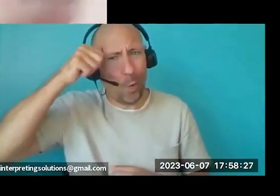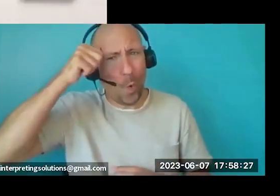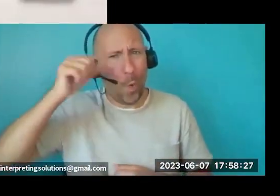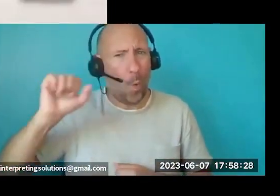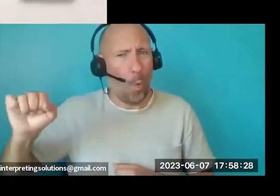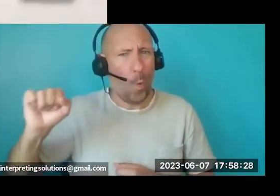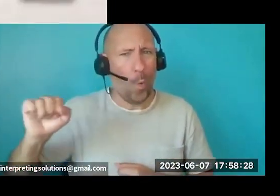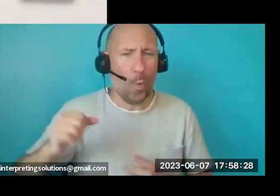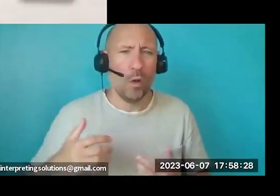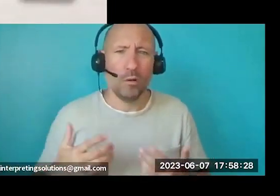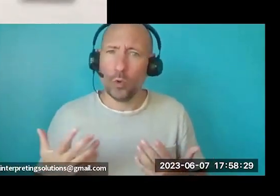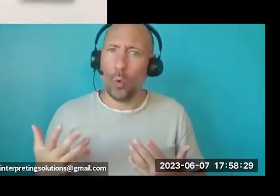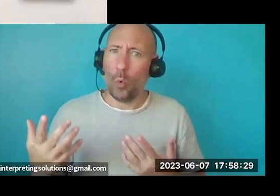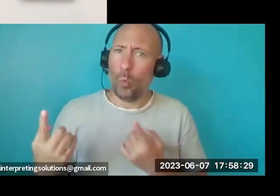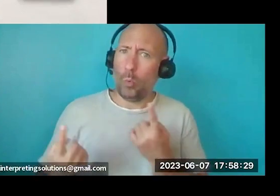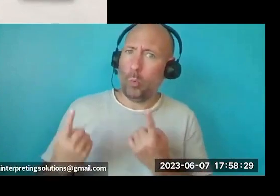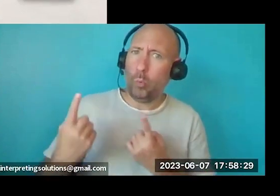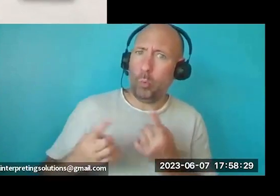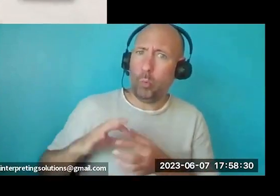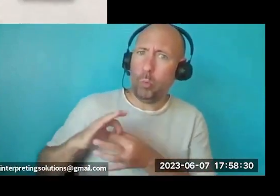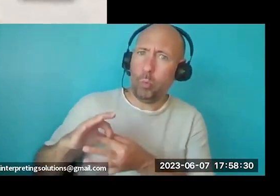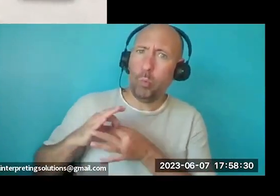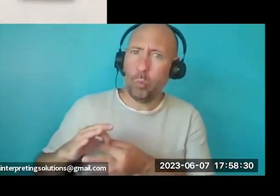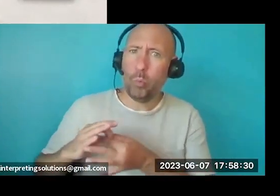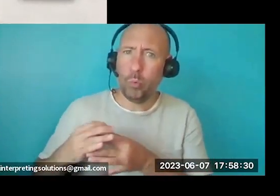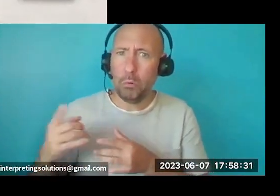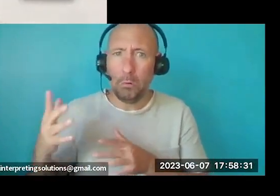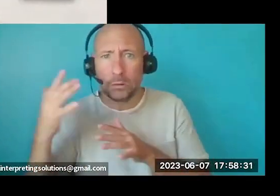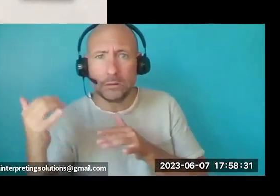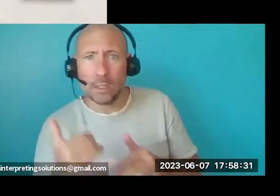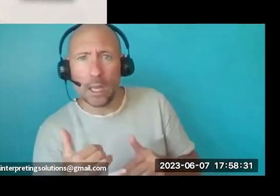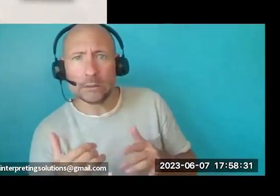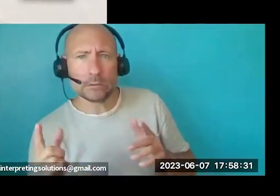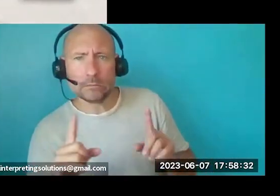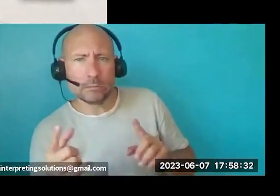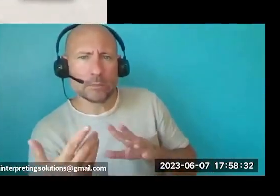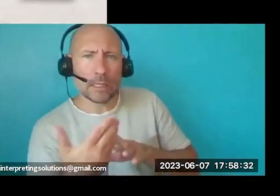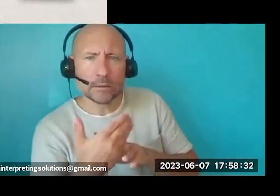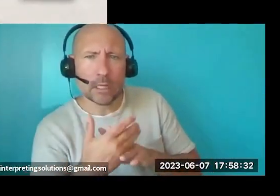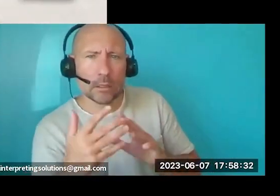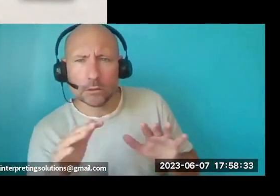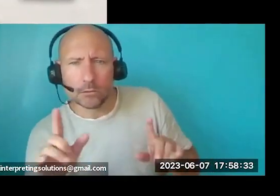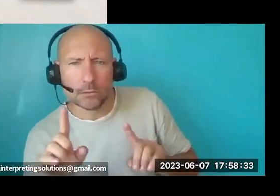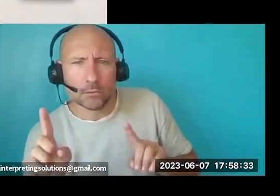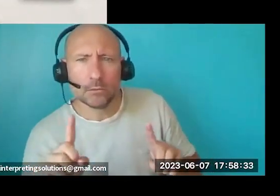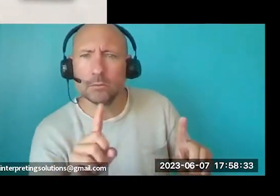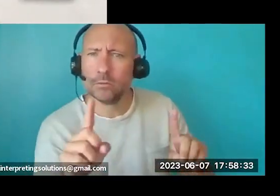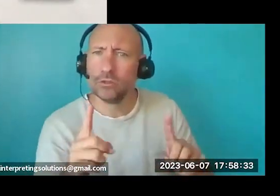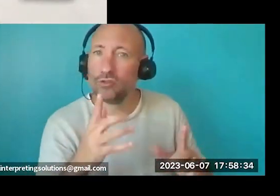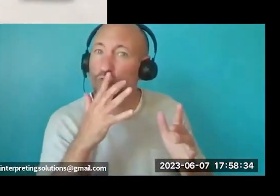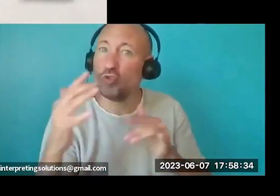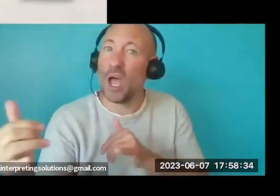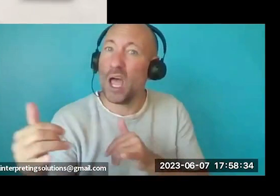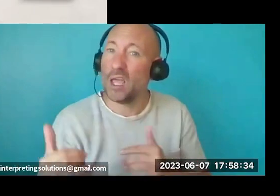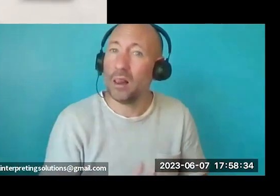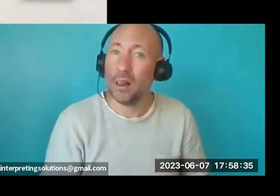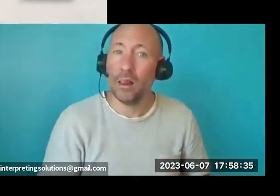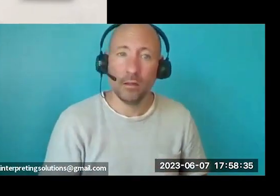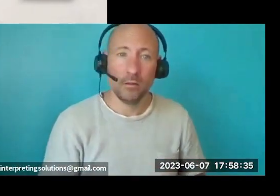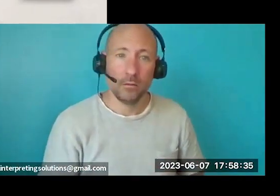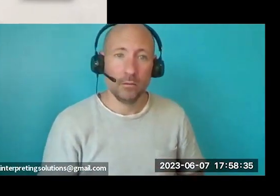we learn from them, and yeah, they can test out what access we're working with and trial it.